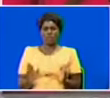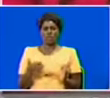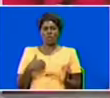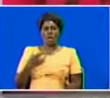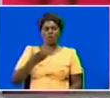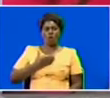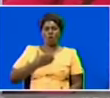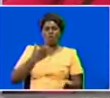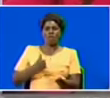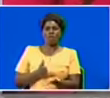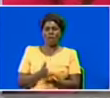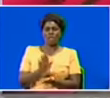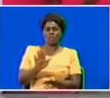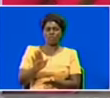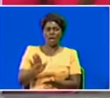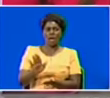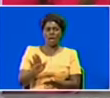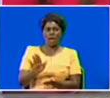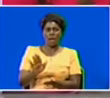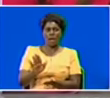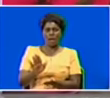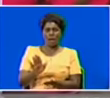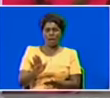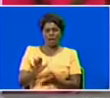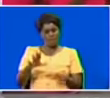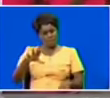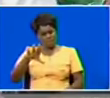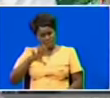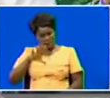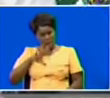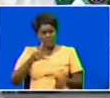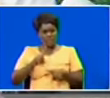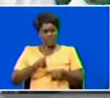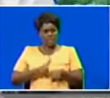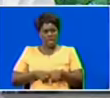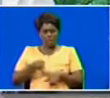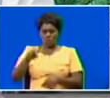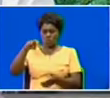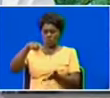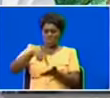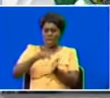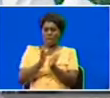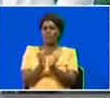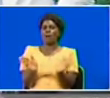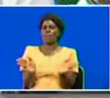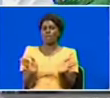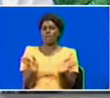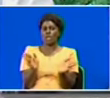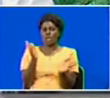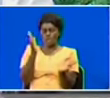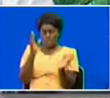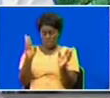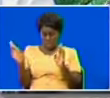their right to to go for such a. It's such fine. A it's fine. But if the moment you're running for public office, you should be open for